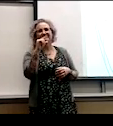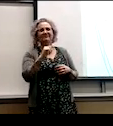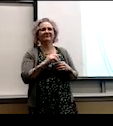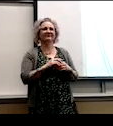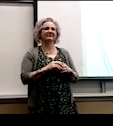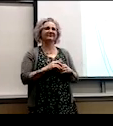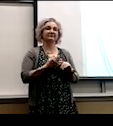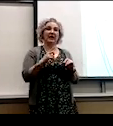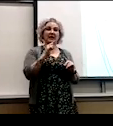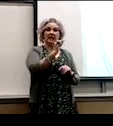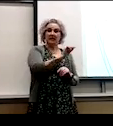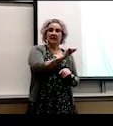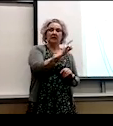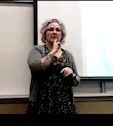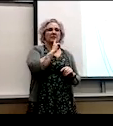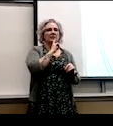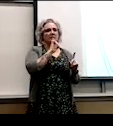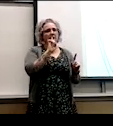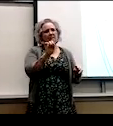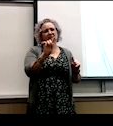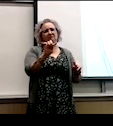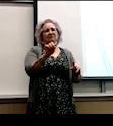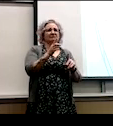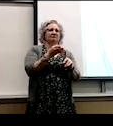and the affective symptoms are frequent.